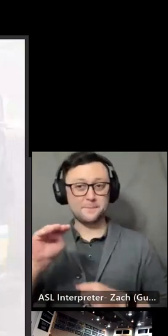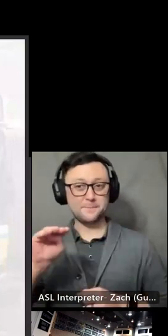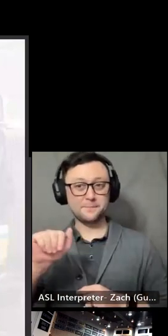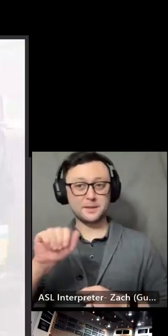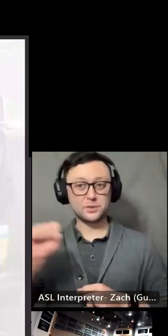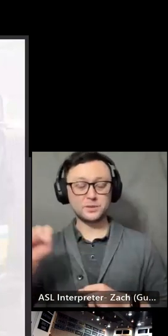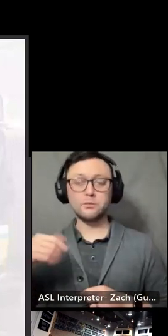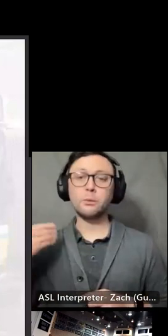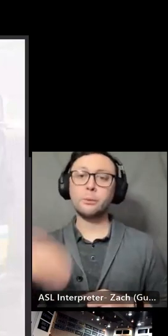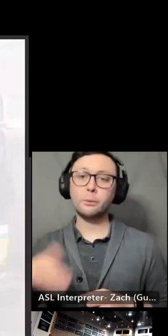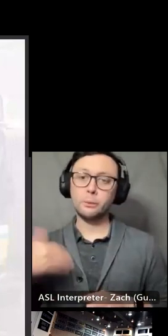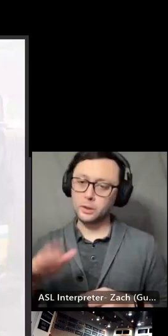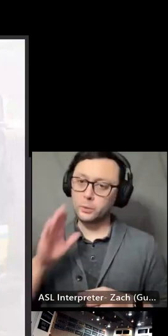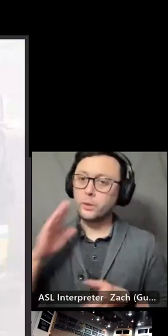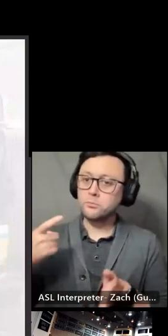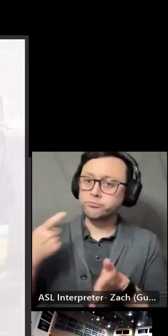And